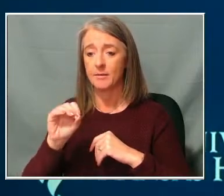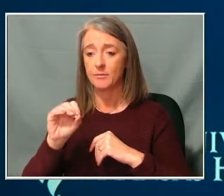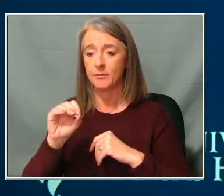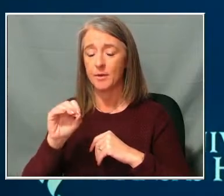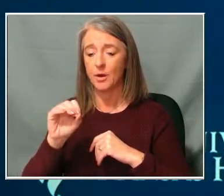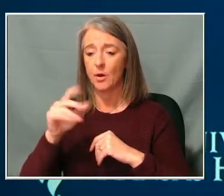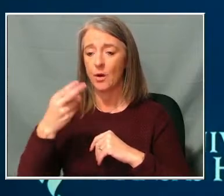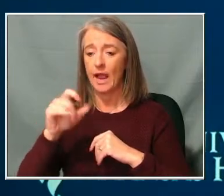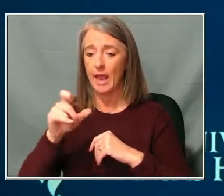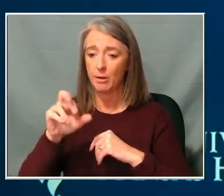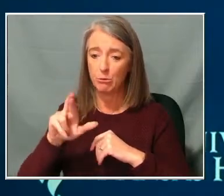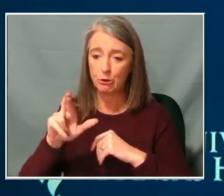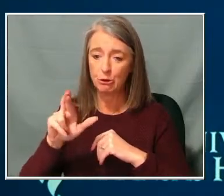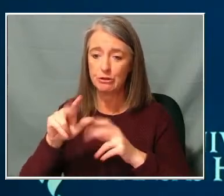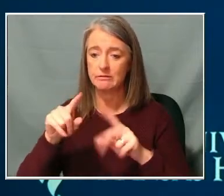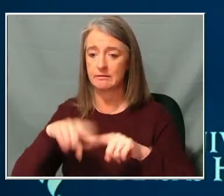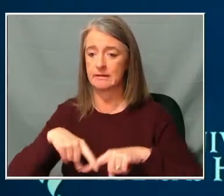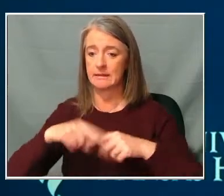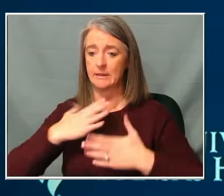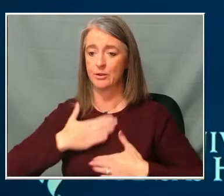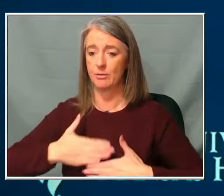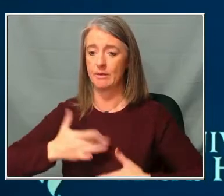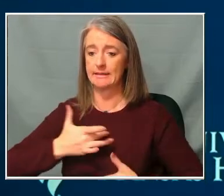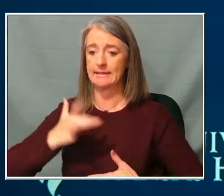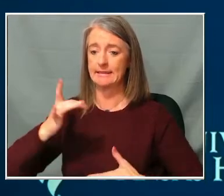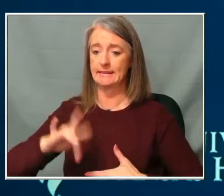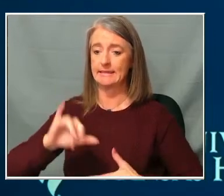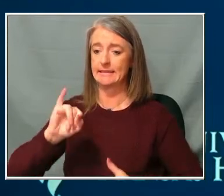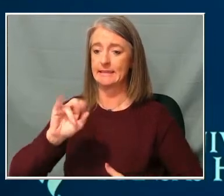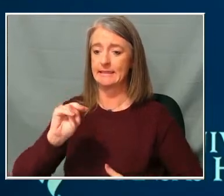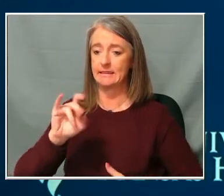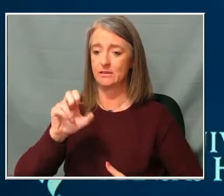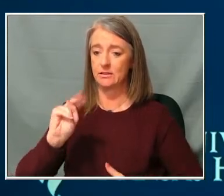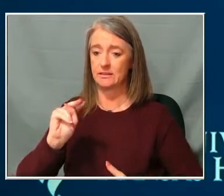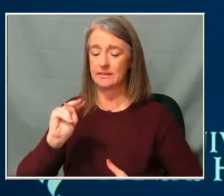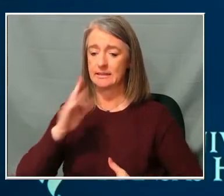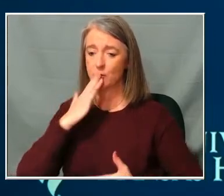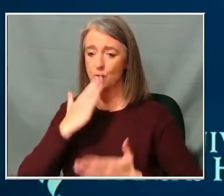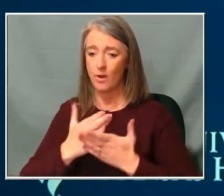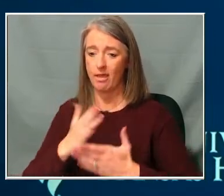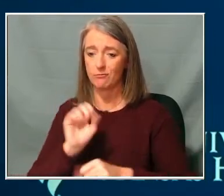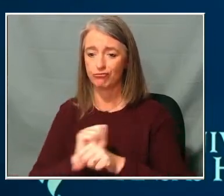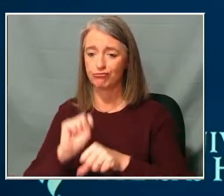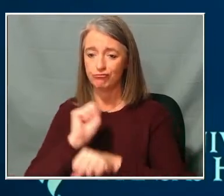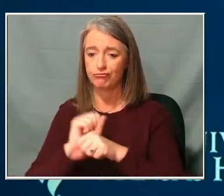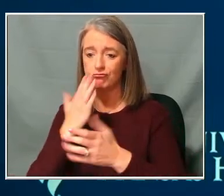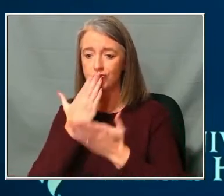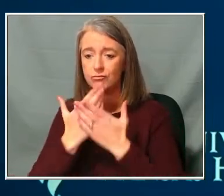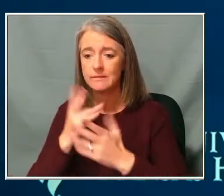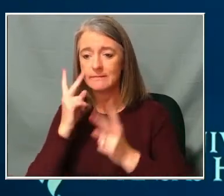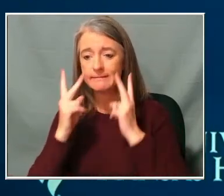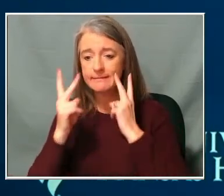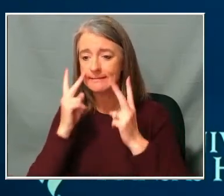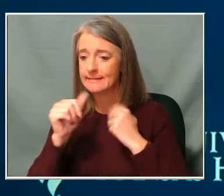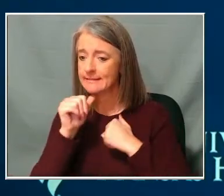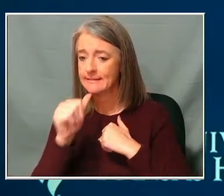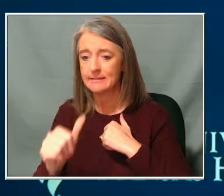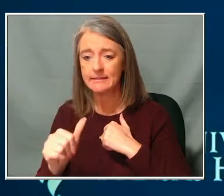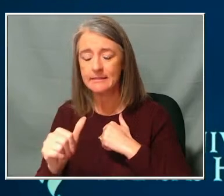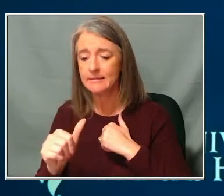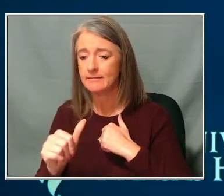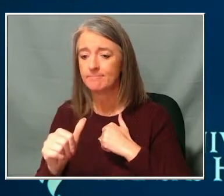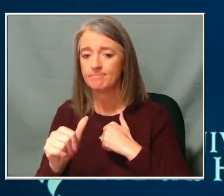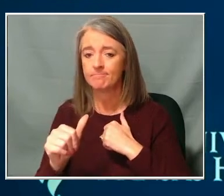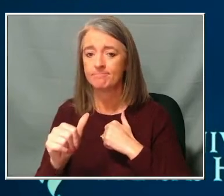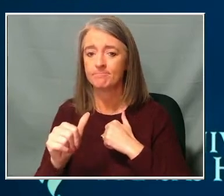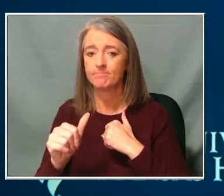the body is just sensing insulin less well. So we're not seeing that we see that